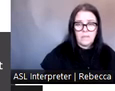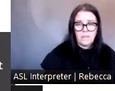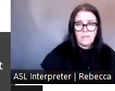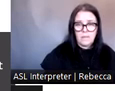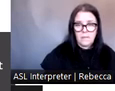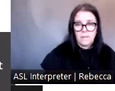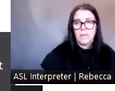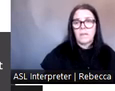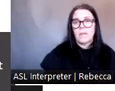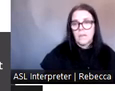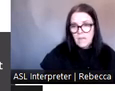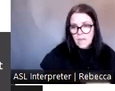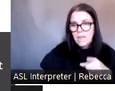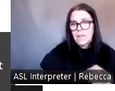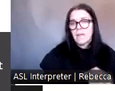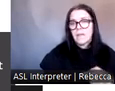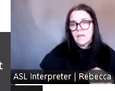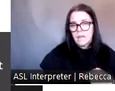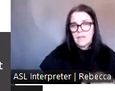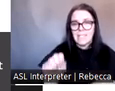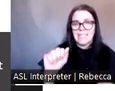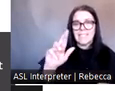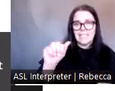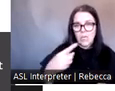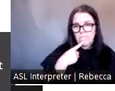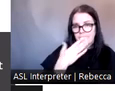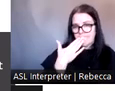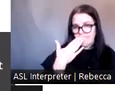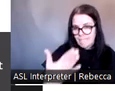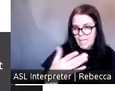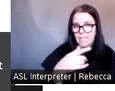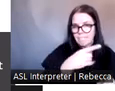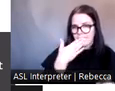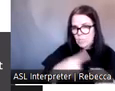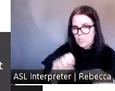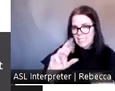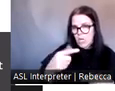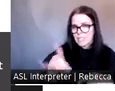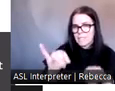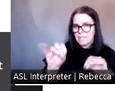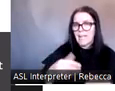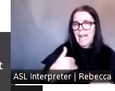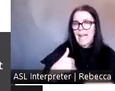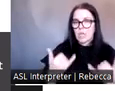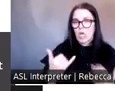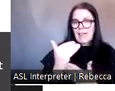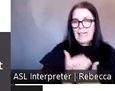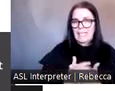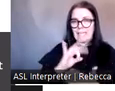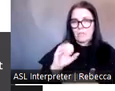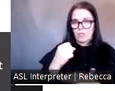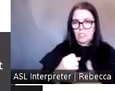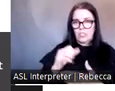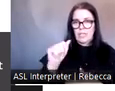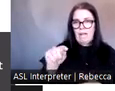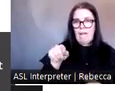And thank you, Sarah, for pointing that out in the chat, that we do have a current list of Ontario micro-credentials at the link you've provided.